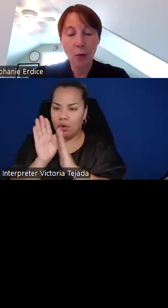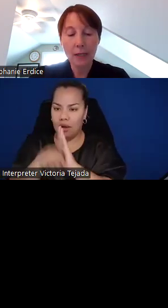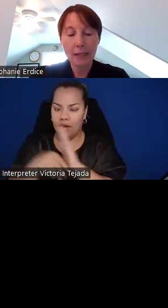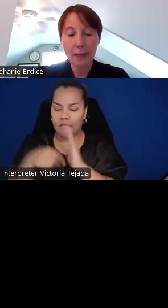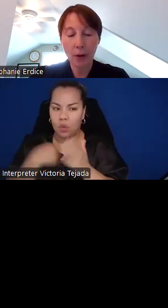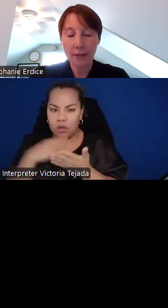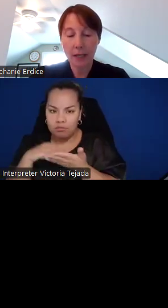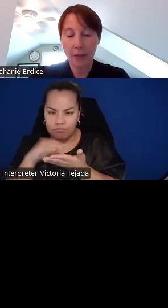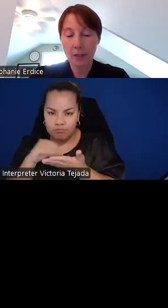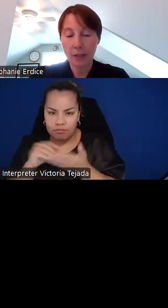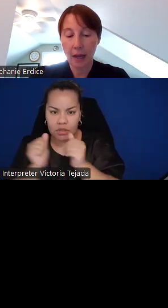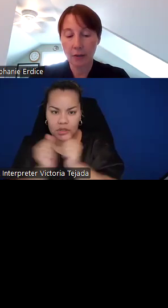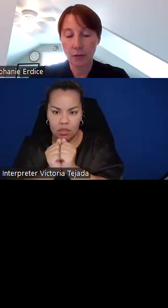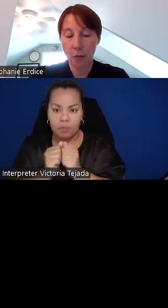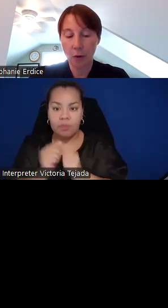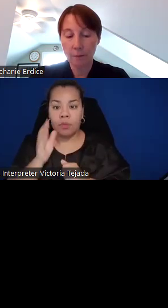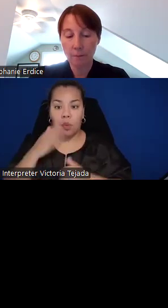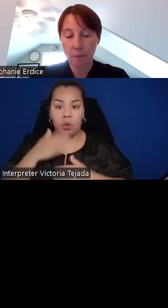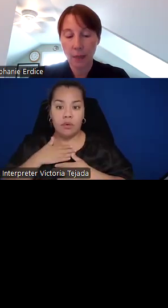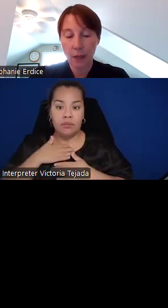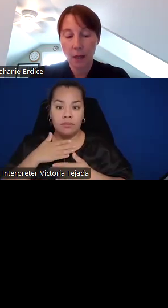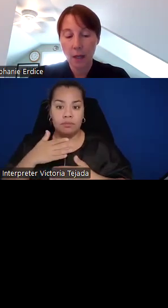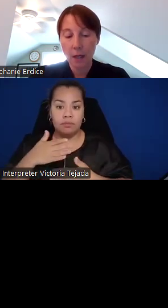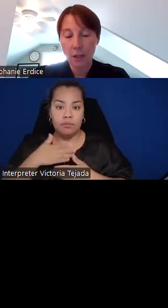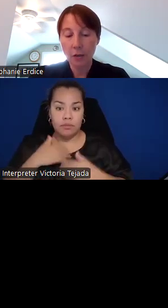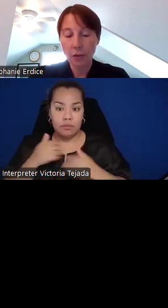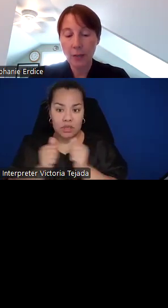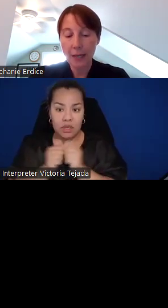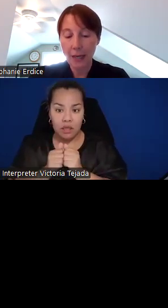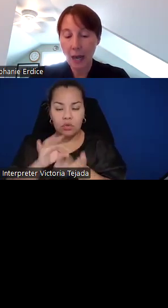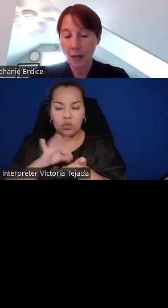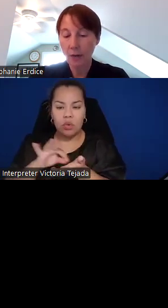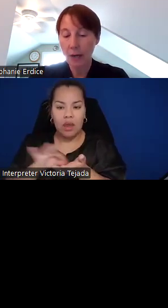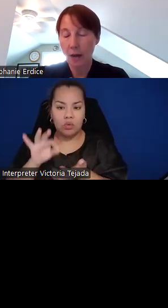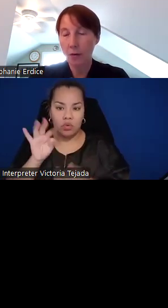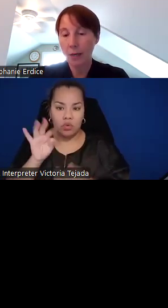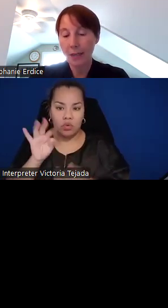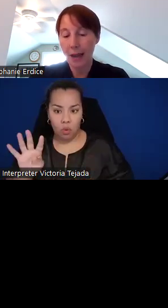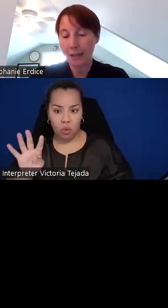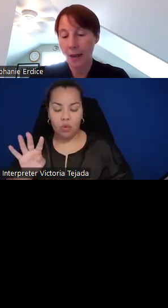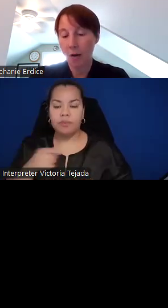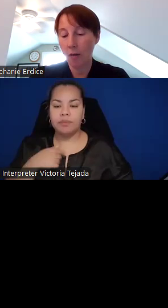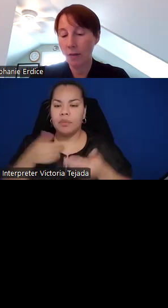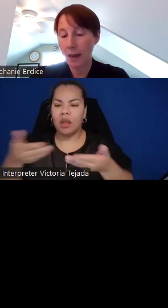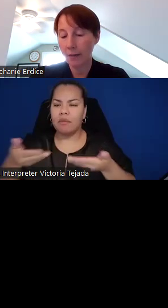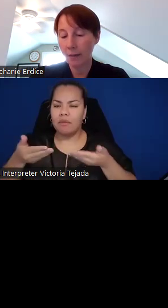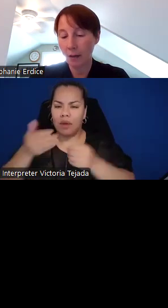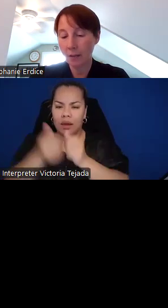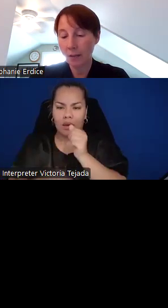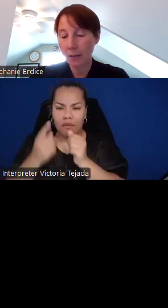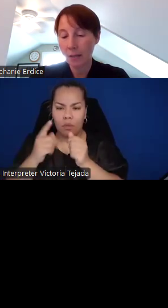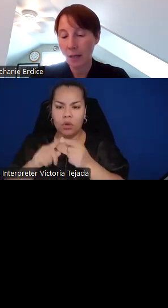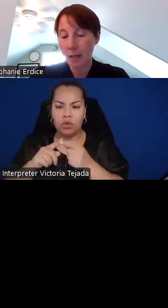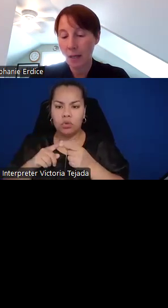We're going to take one deep breath together to the count of 4. So to begin, I invite everyone to exhale all the air in